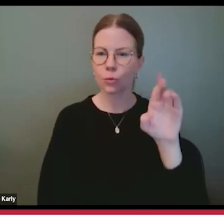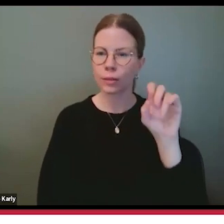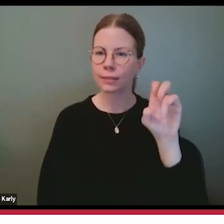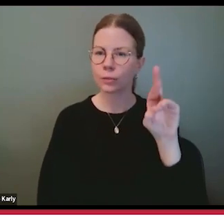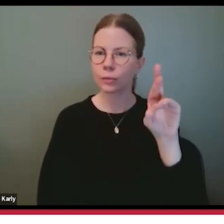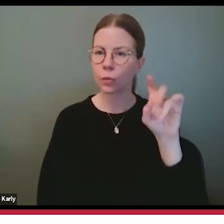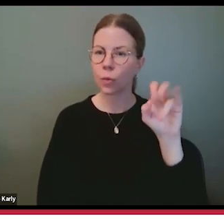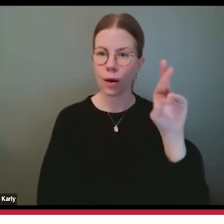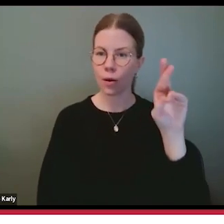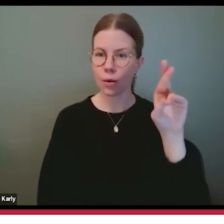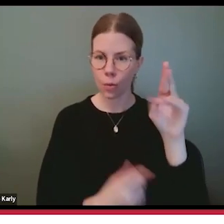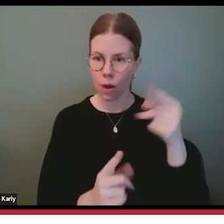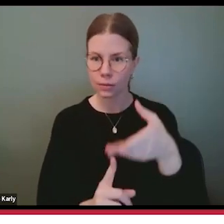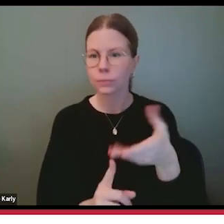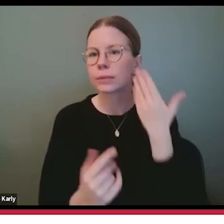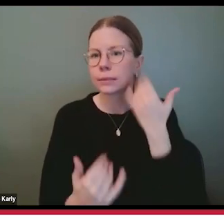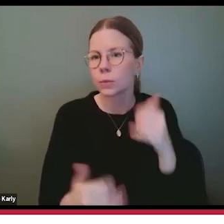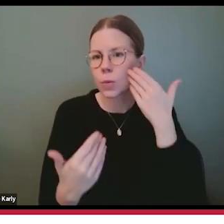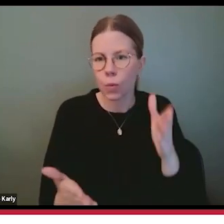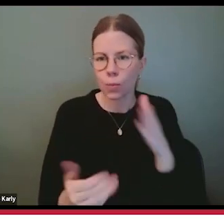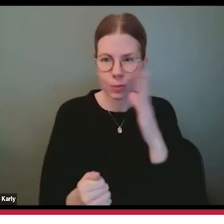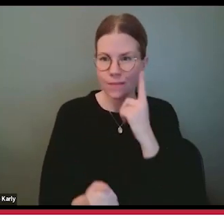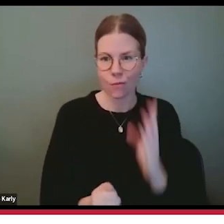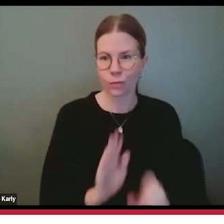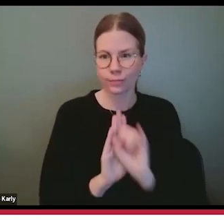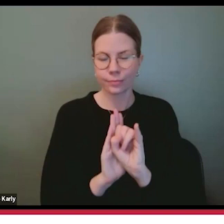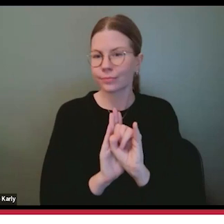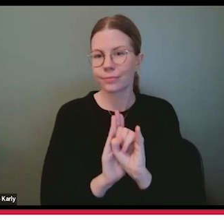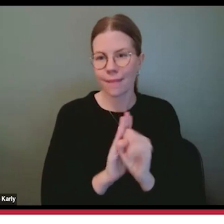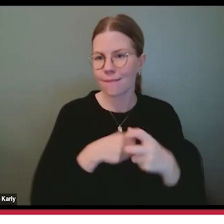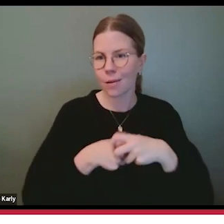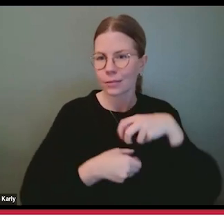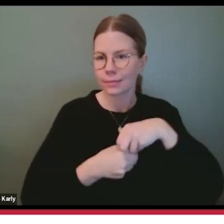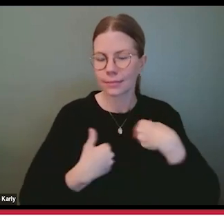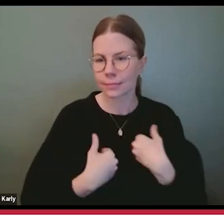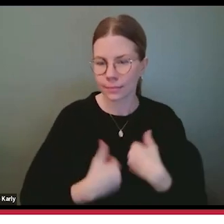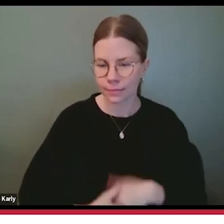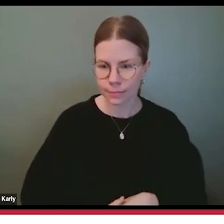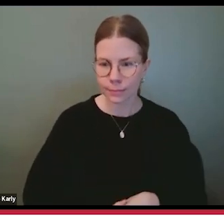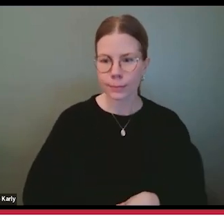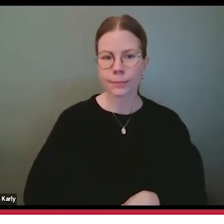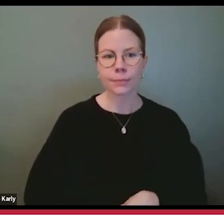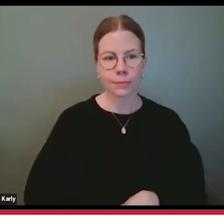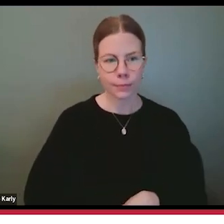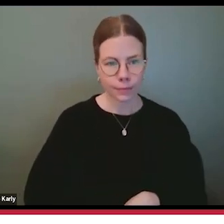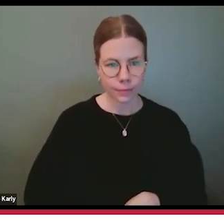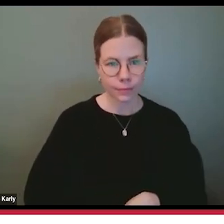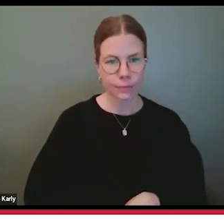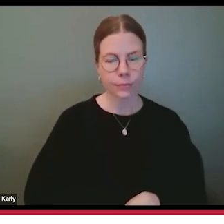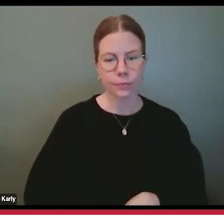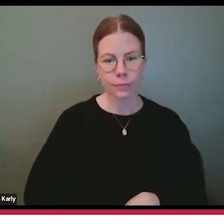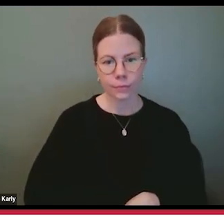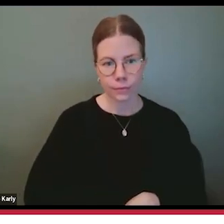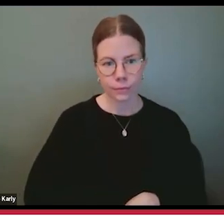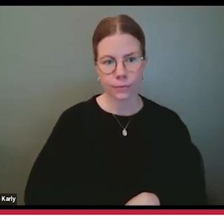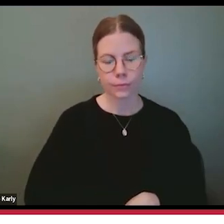of a reservoir, because no live virus has been isolated. There are many types of bats that show